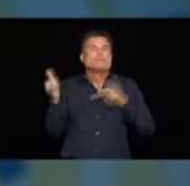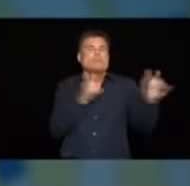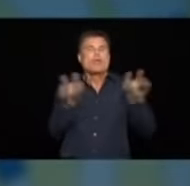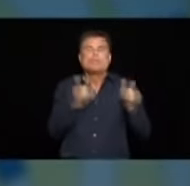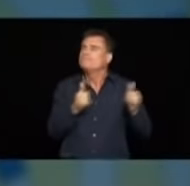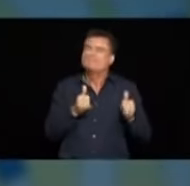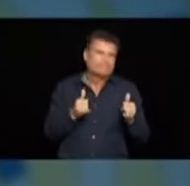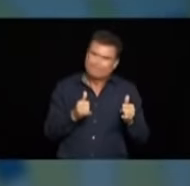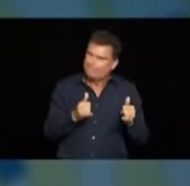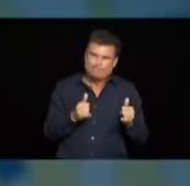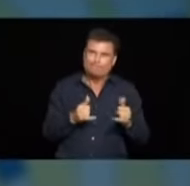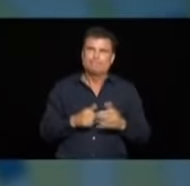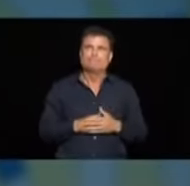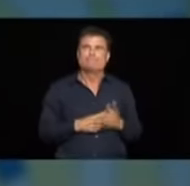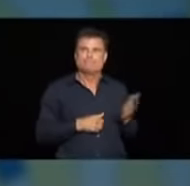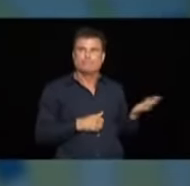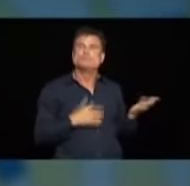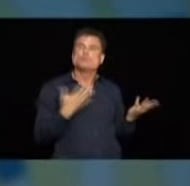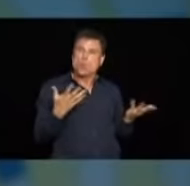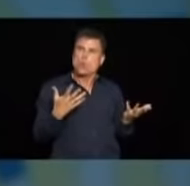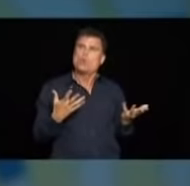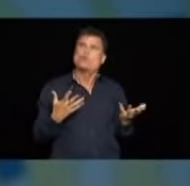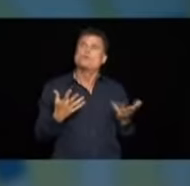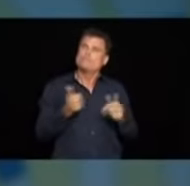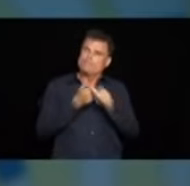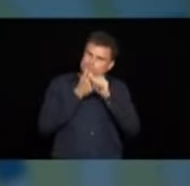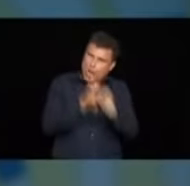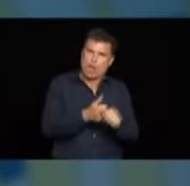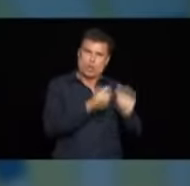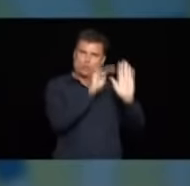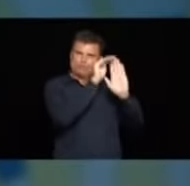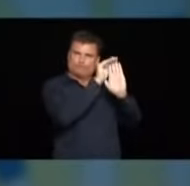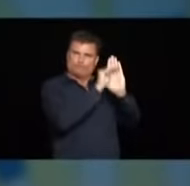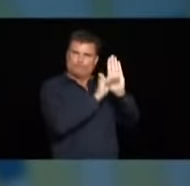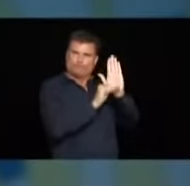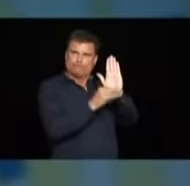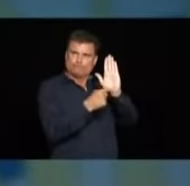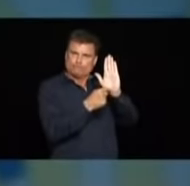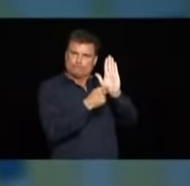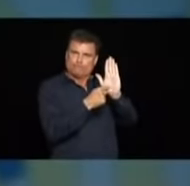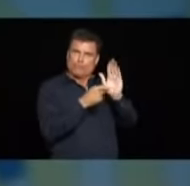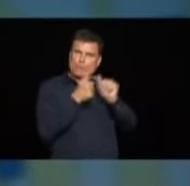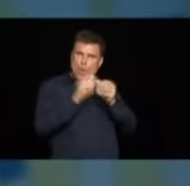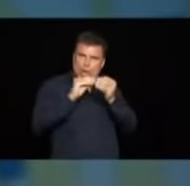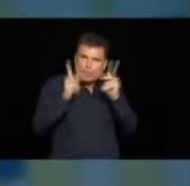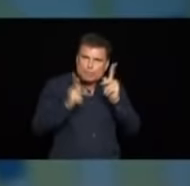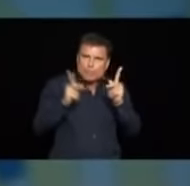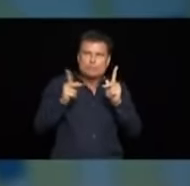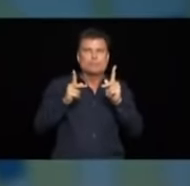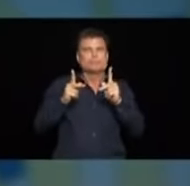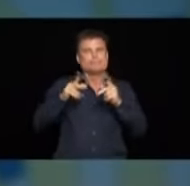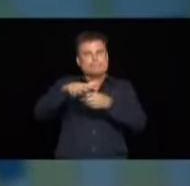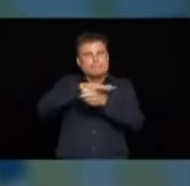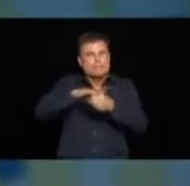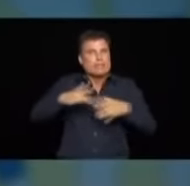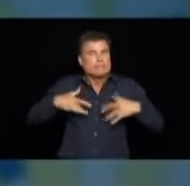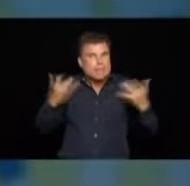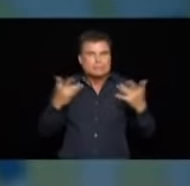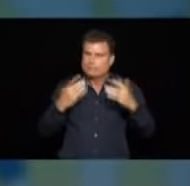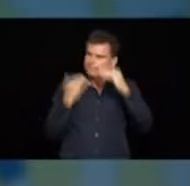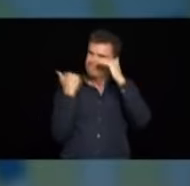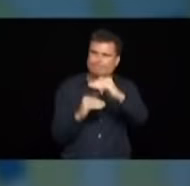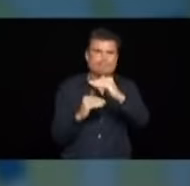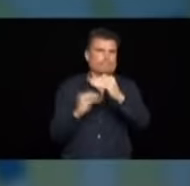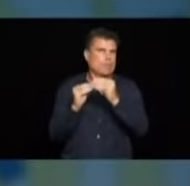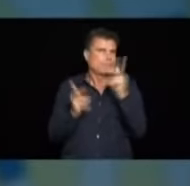restrictions on numbers in events, including the need for social distancing, for physical distancing, for having those other measures